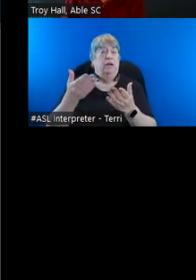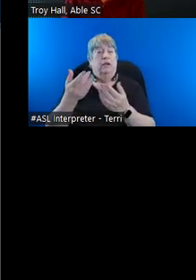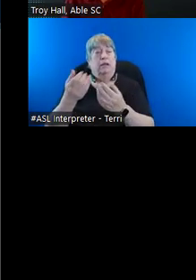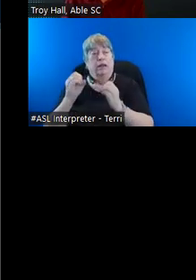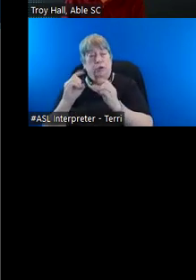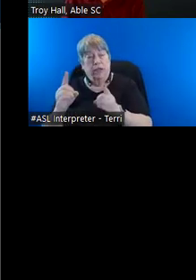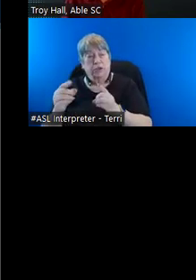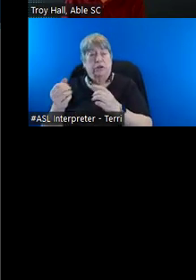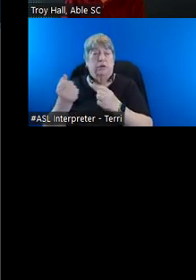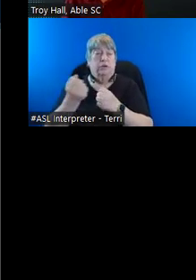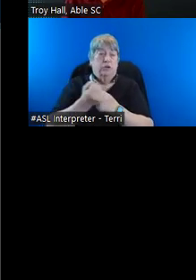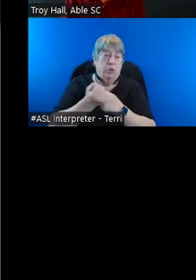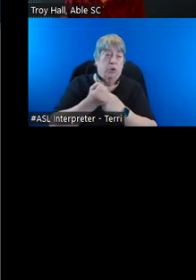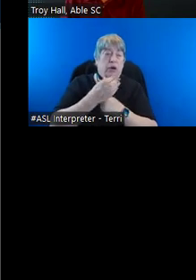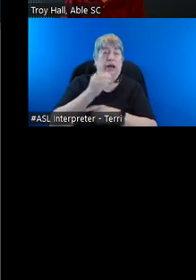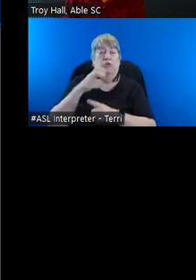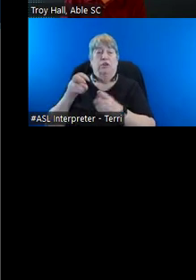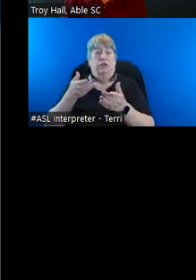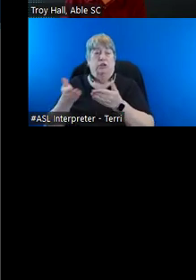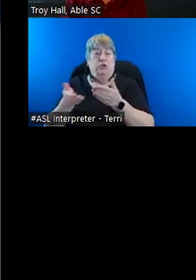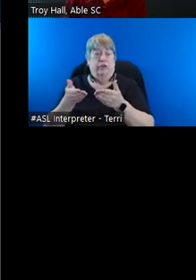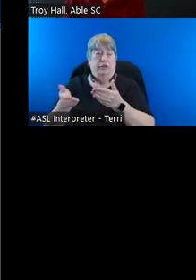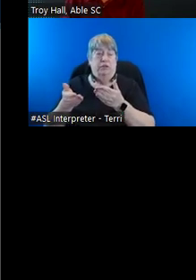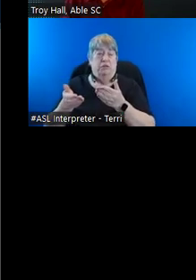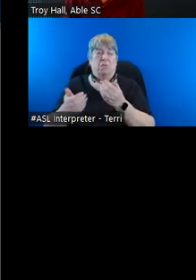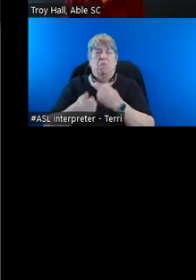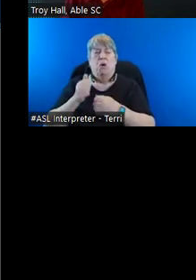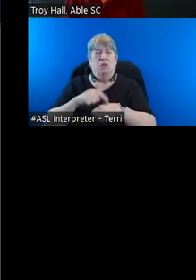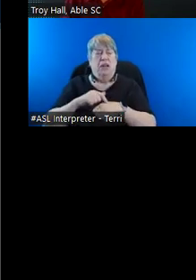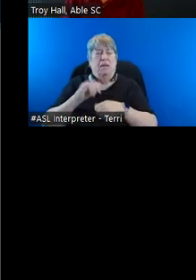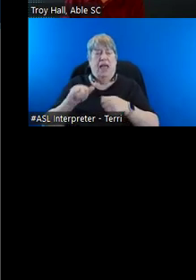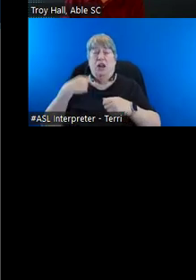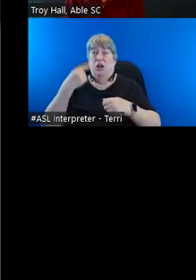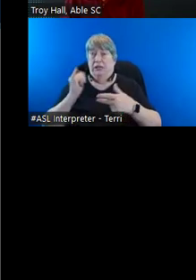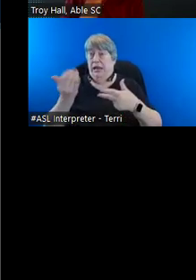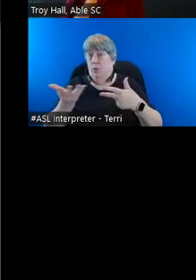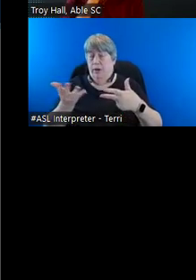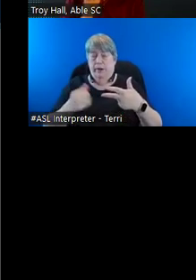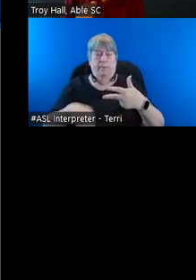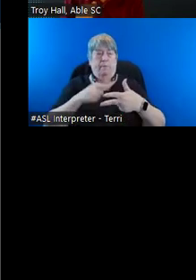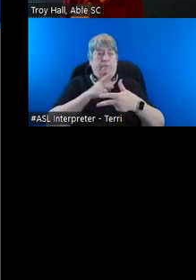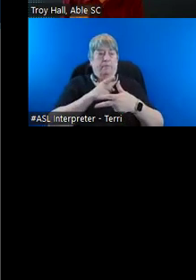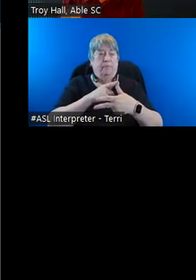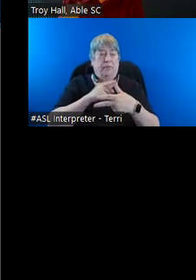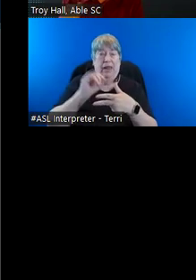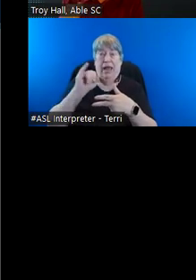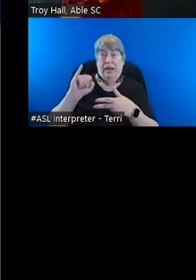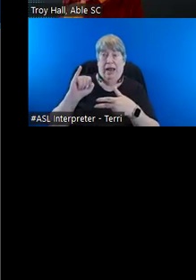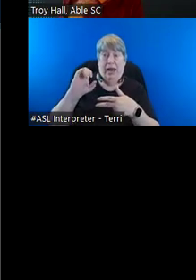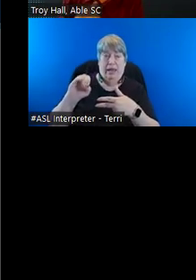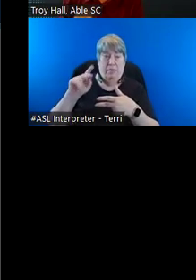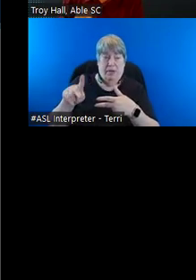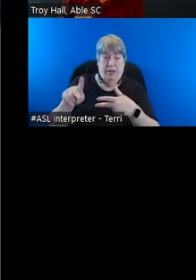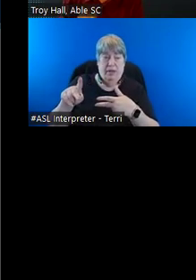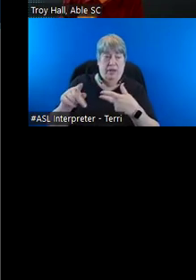that's commonly in the form of an individualized education plan, an IEP, a school-based enterprise, which